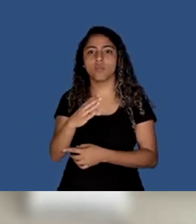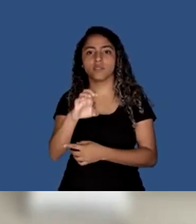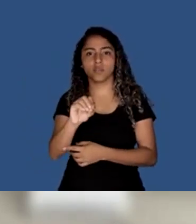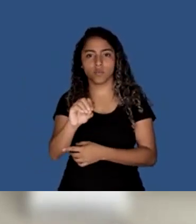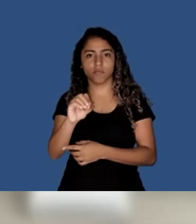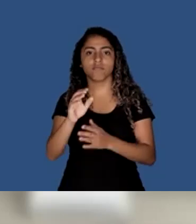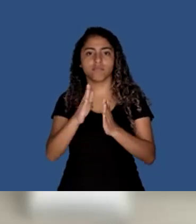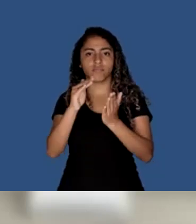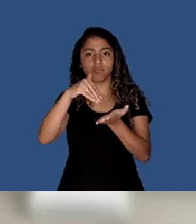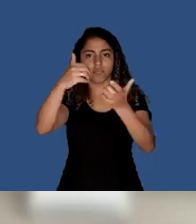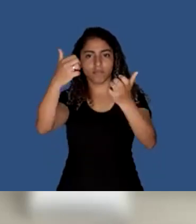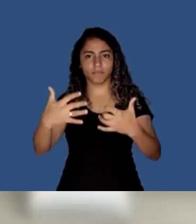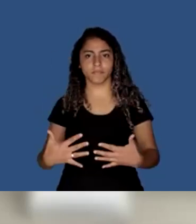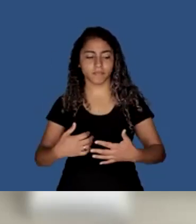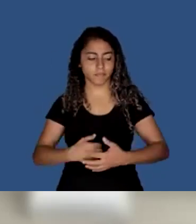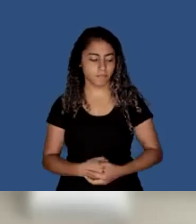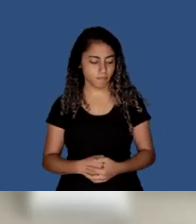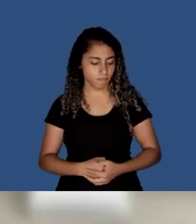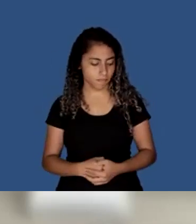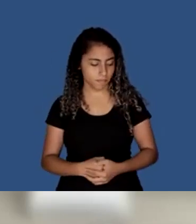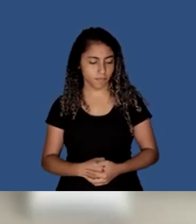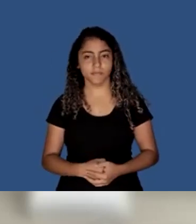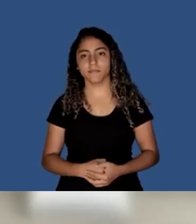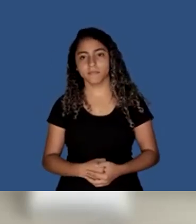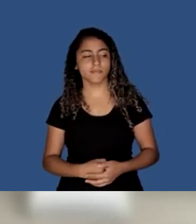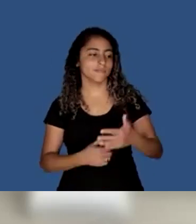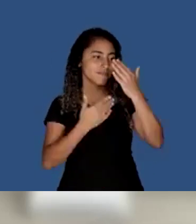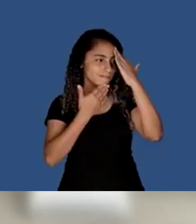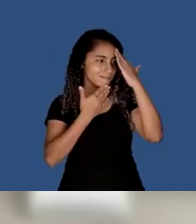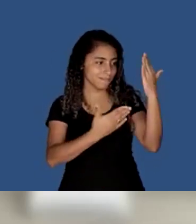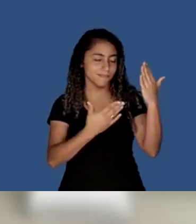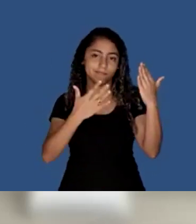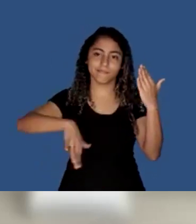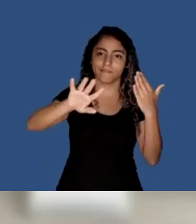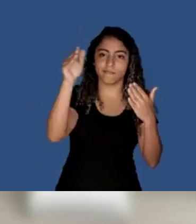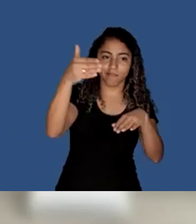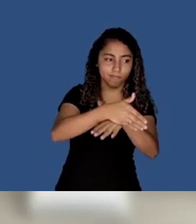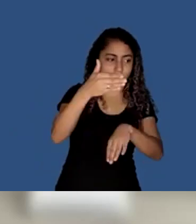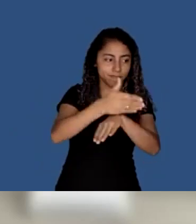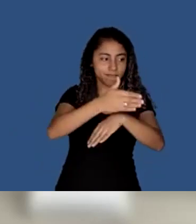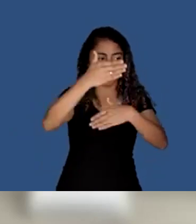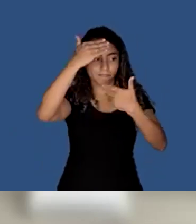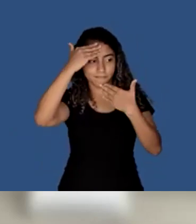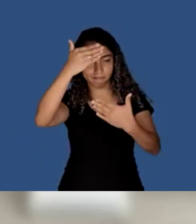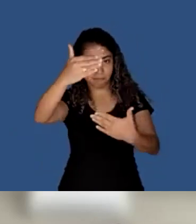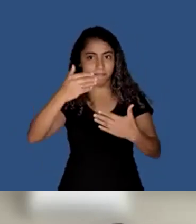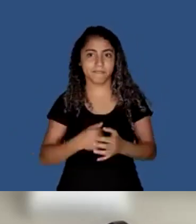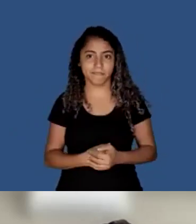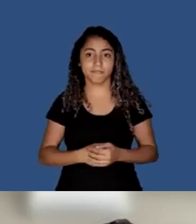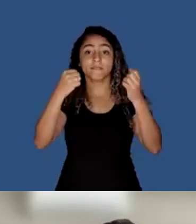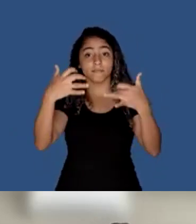And I'll turn it over for Gabriel for his final remarks. Thank you, Marcio, and thank you all for having joined us this